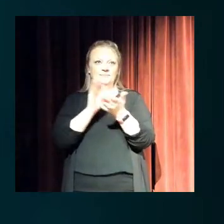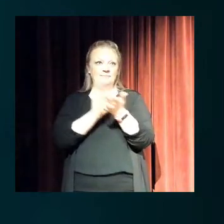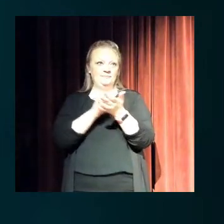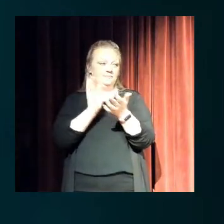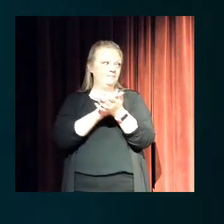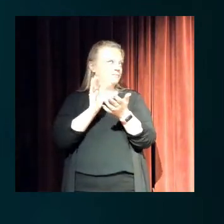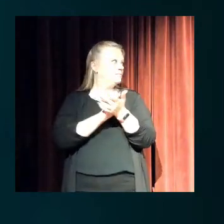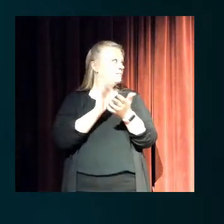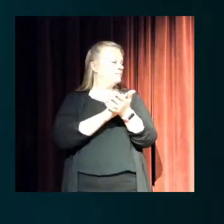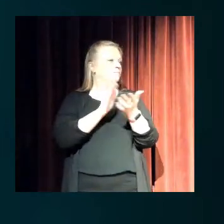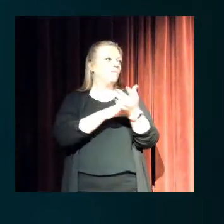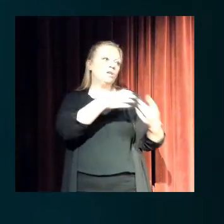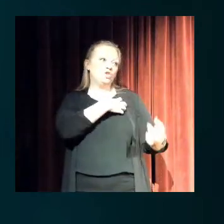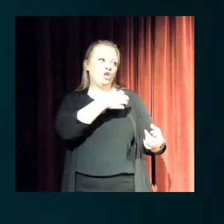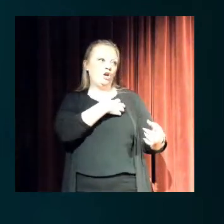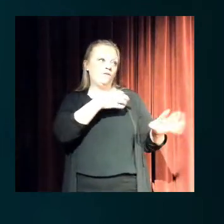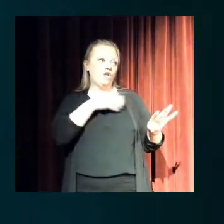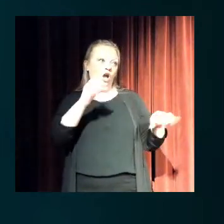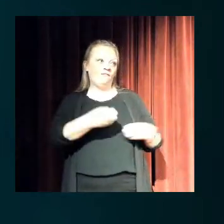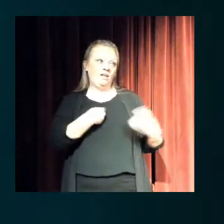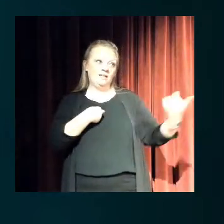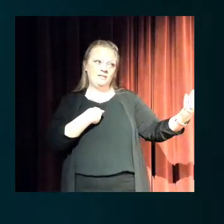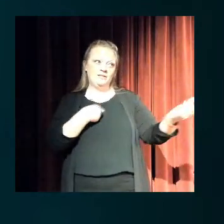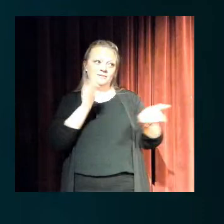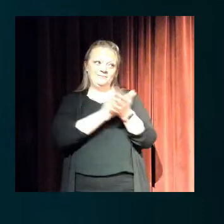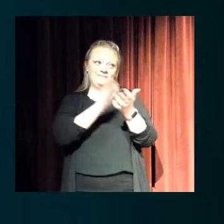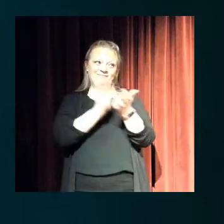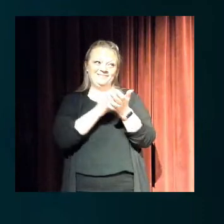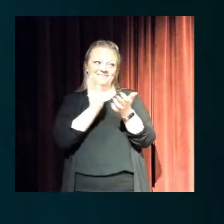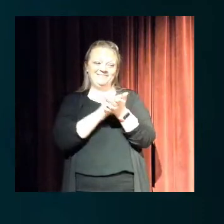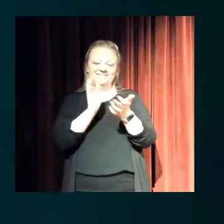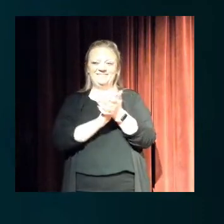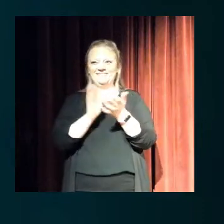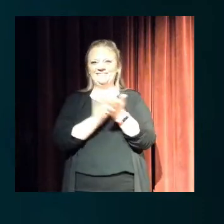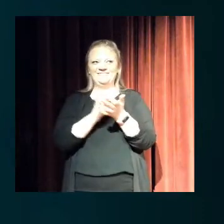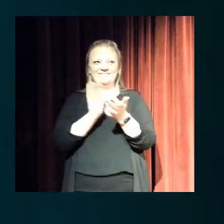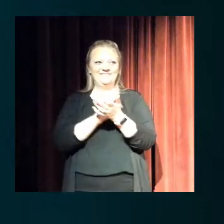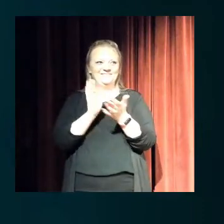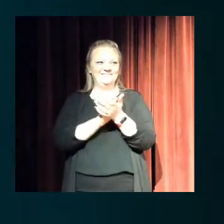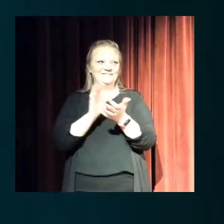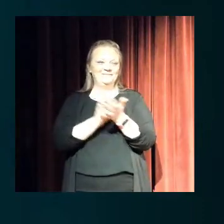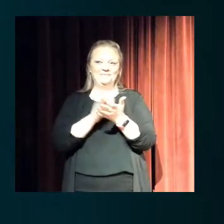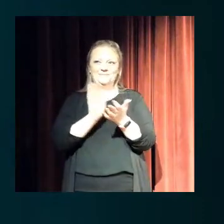That includes the Sheriff's Office. You can stand, Sheriff.